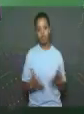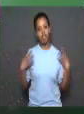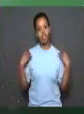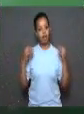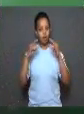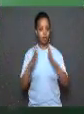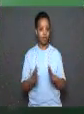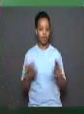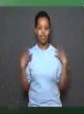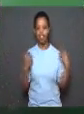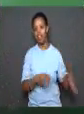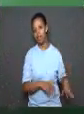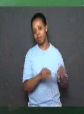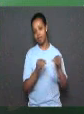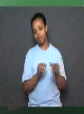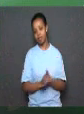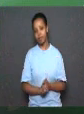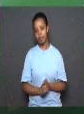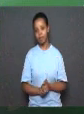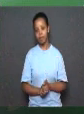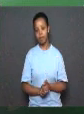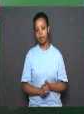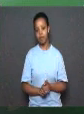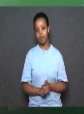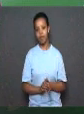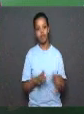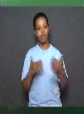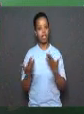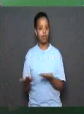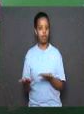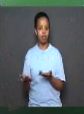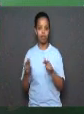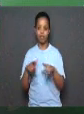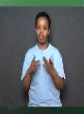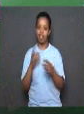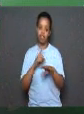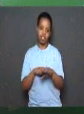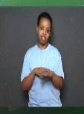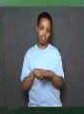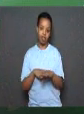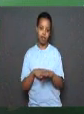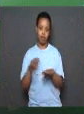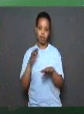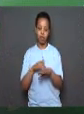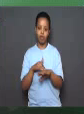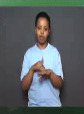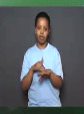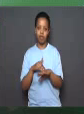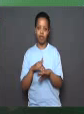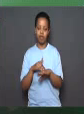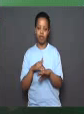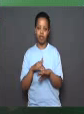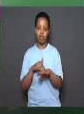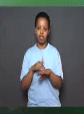Hello, teacher. Hello, students. Welcome to today's lesson on the factors